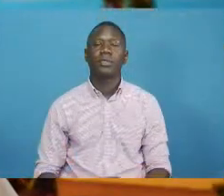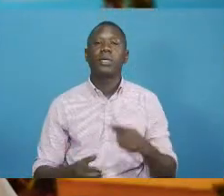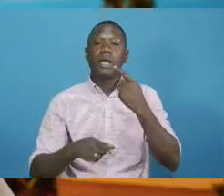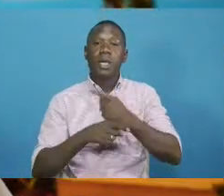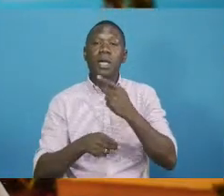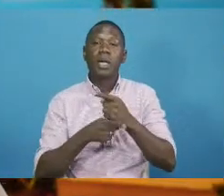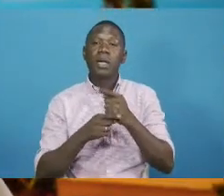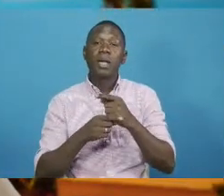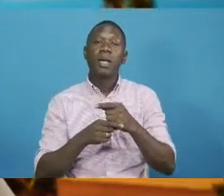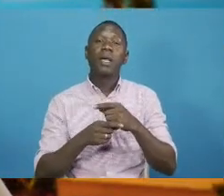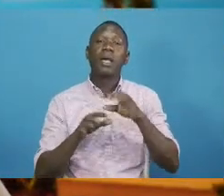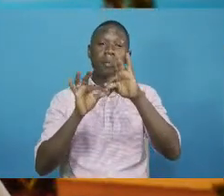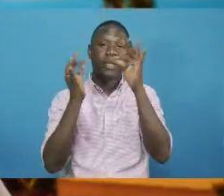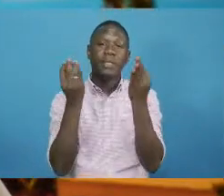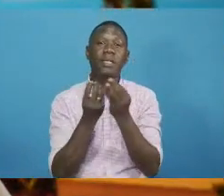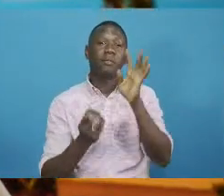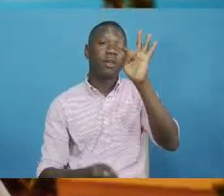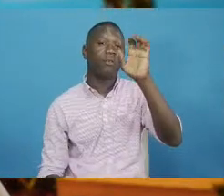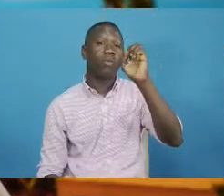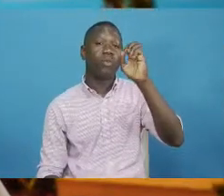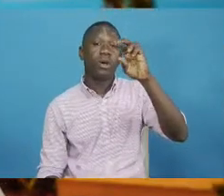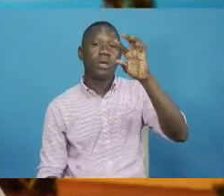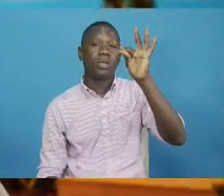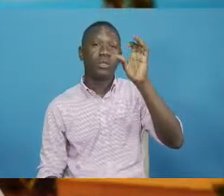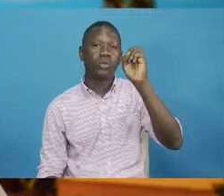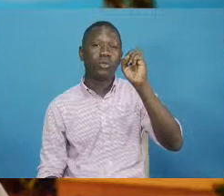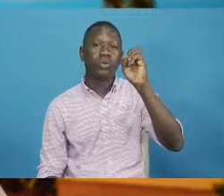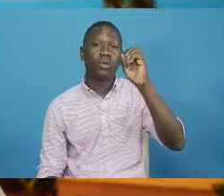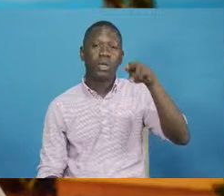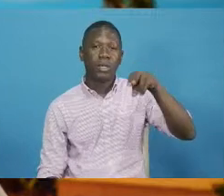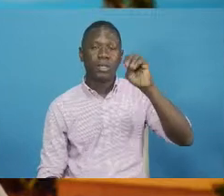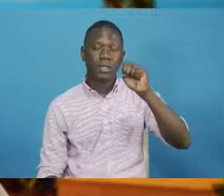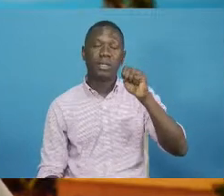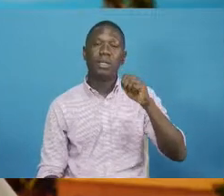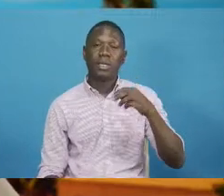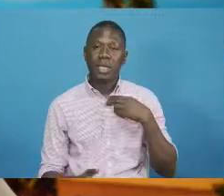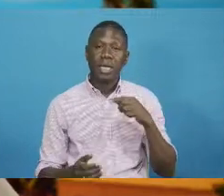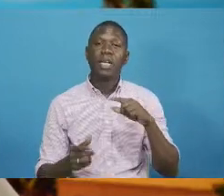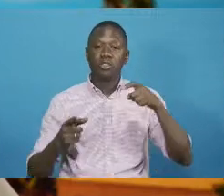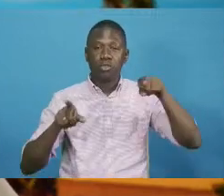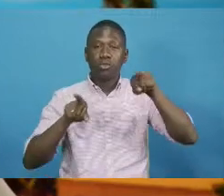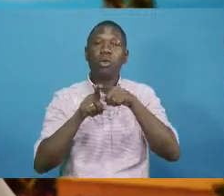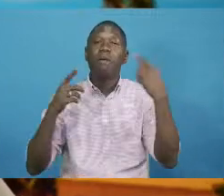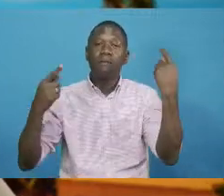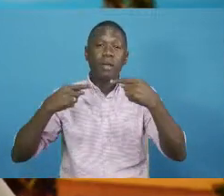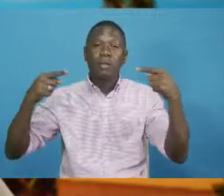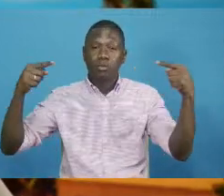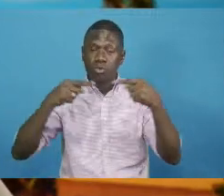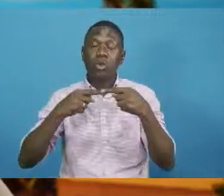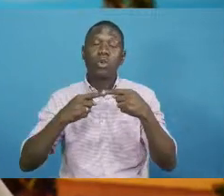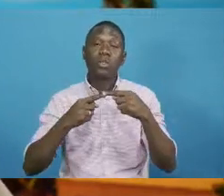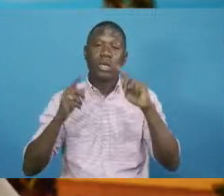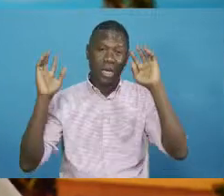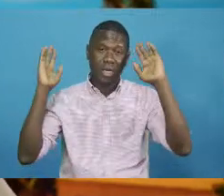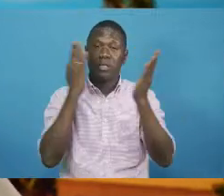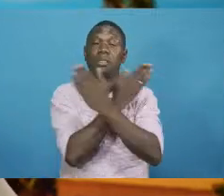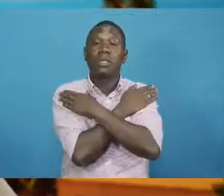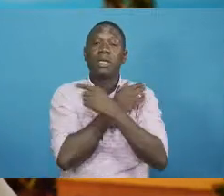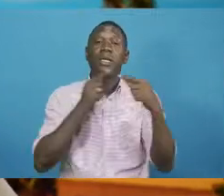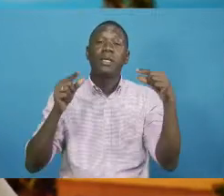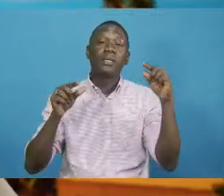Gambian League champions Fortune FC are drawn against Algerian club AS Satif for the CAF Champions League preliminary round